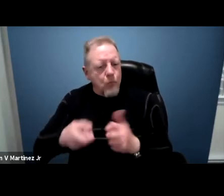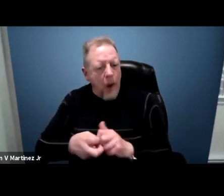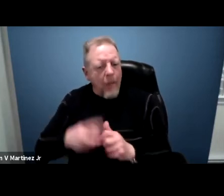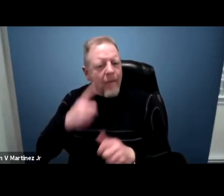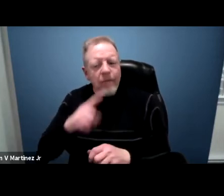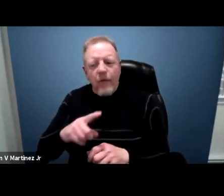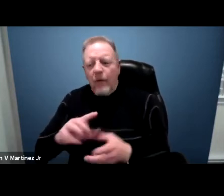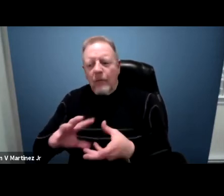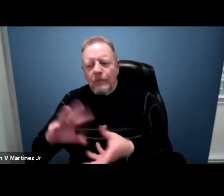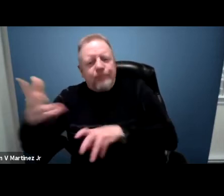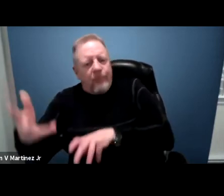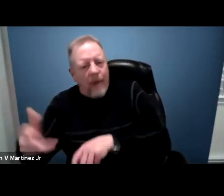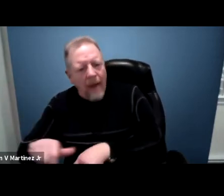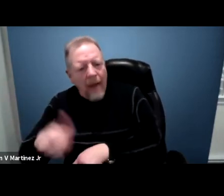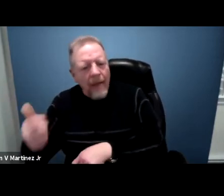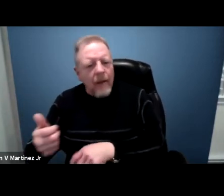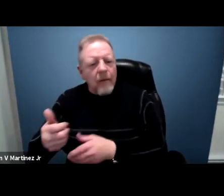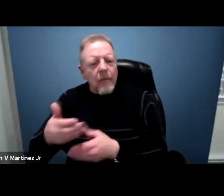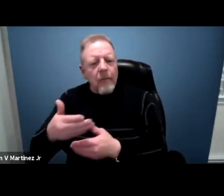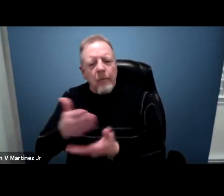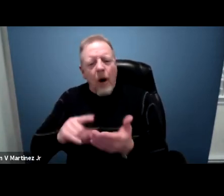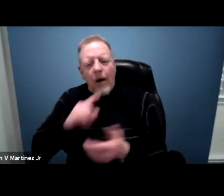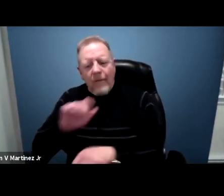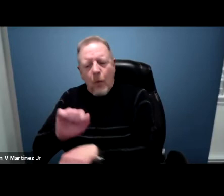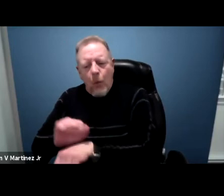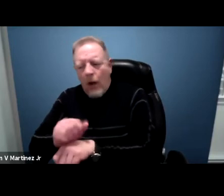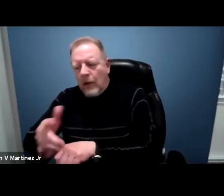of the other employees? So that's the final